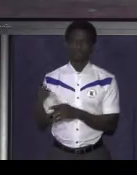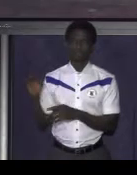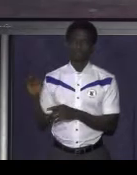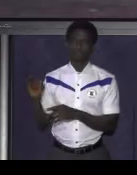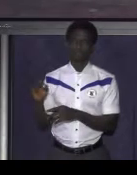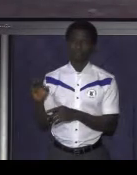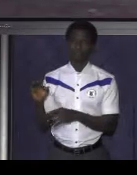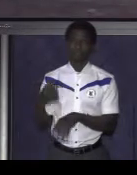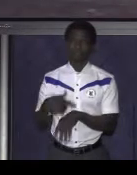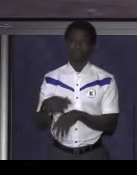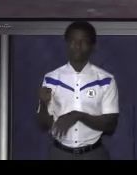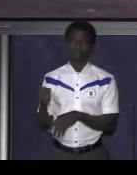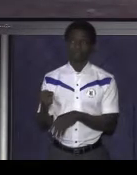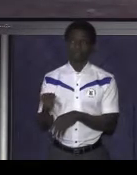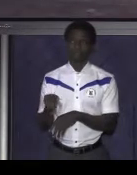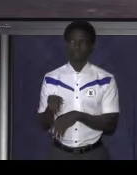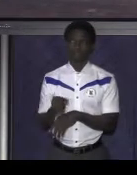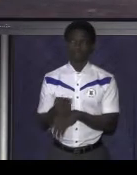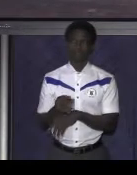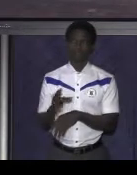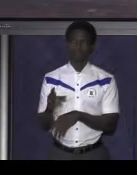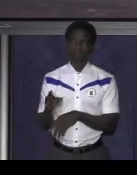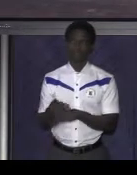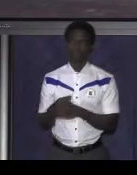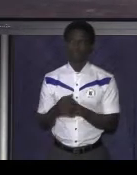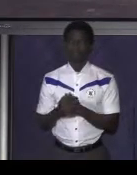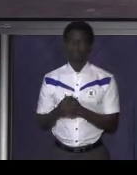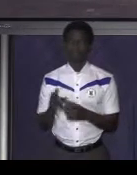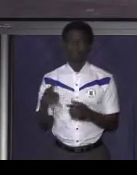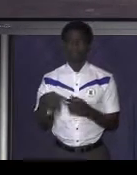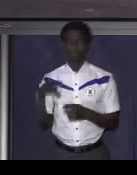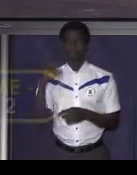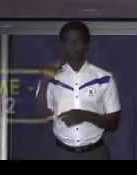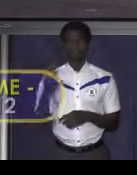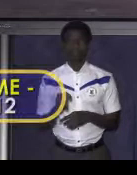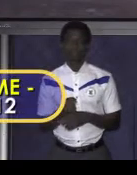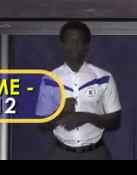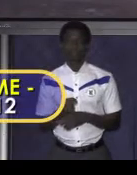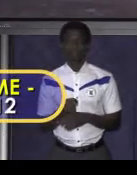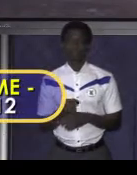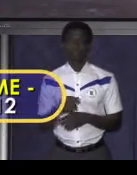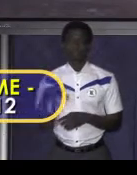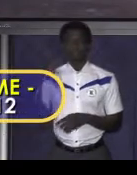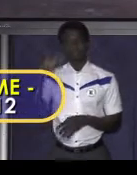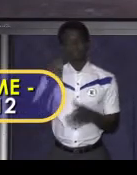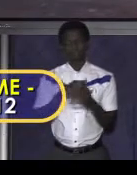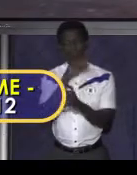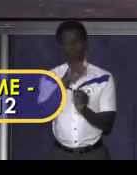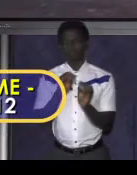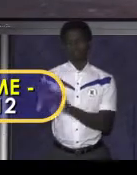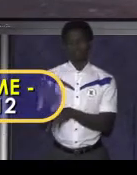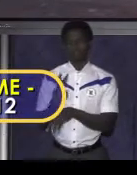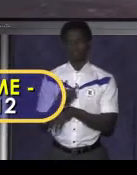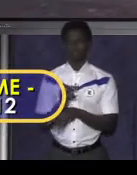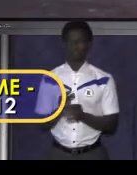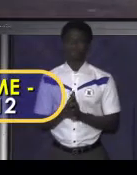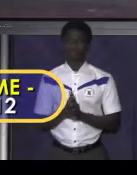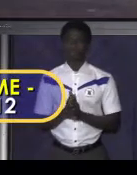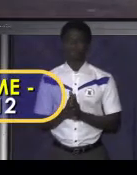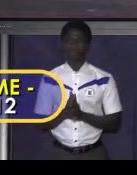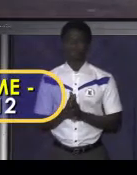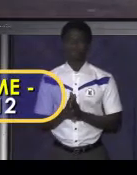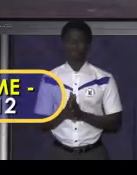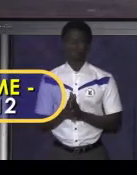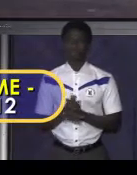goes 7 times. 7 goes 1 time. And to find the square root, you will take the first, leave the second, take the third, leave the